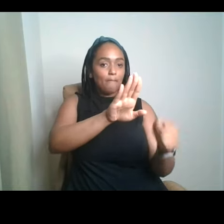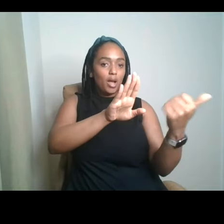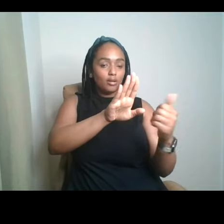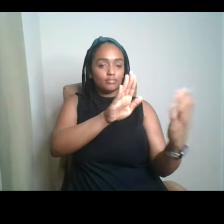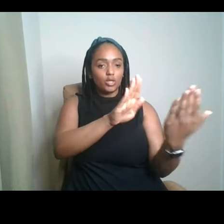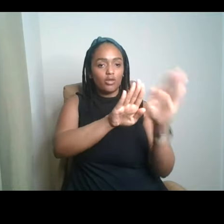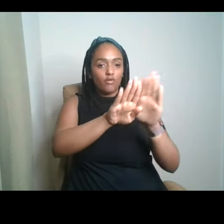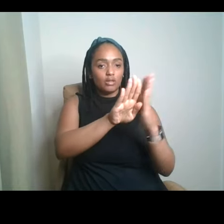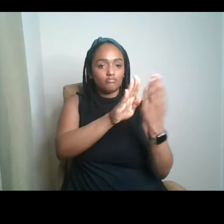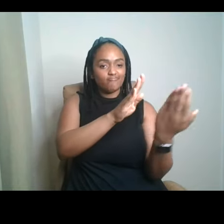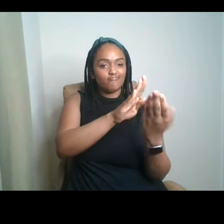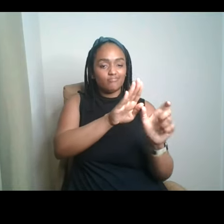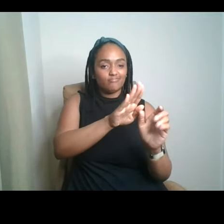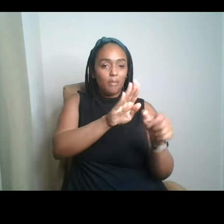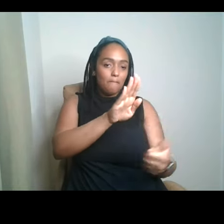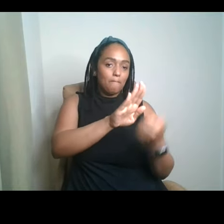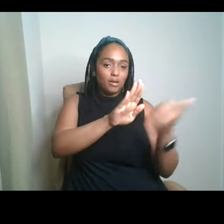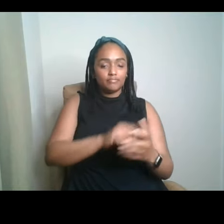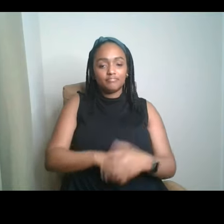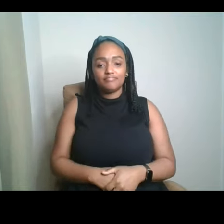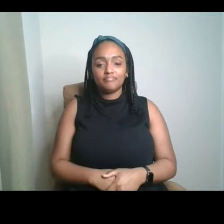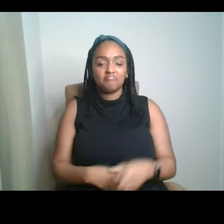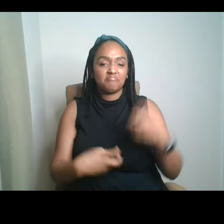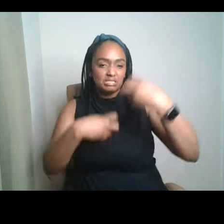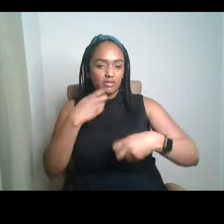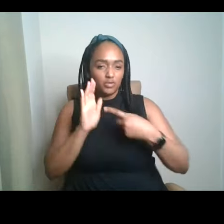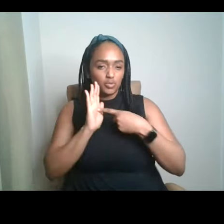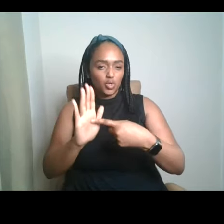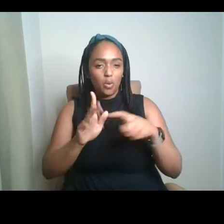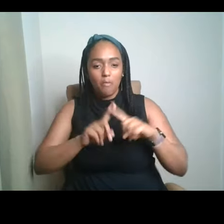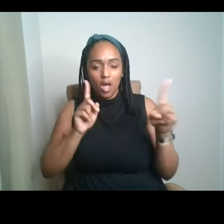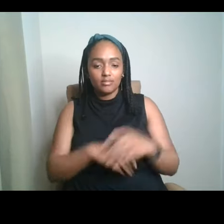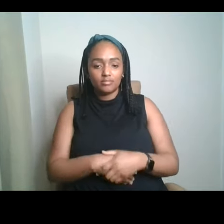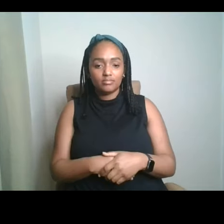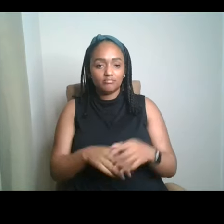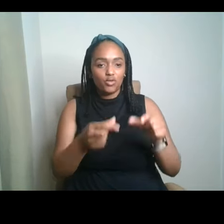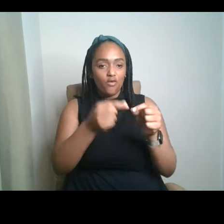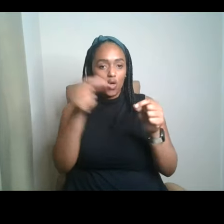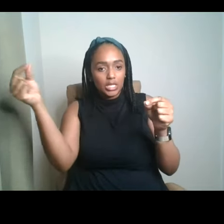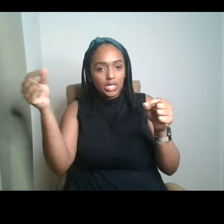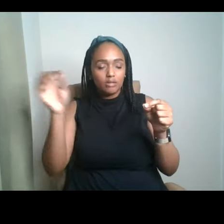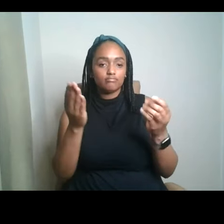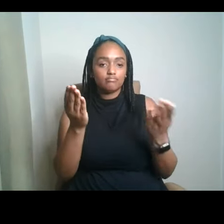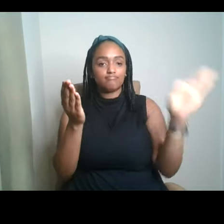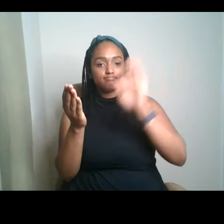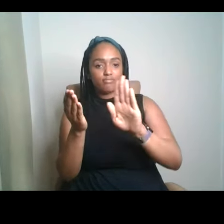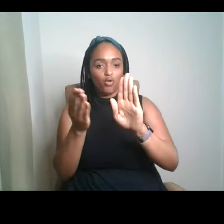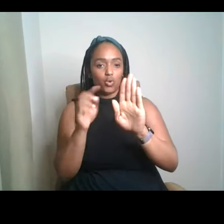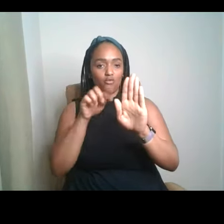hard when I'm holding it in the air, but it's like that. And then